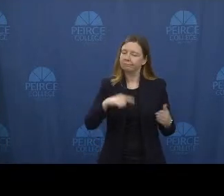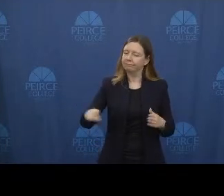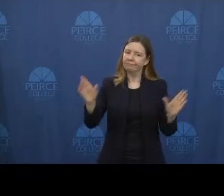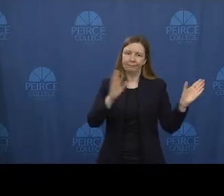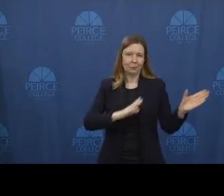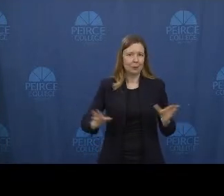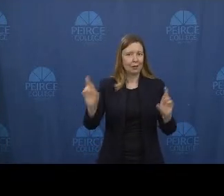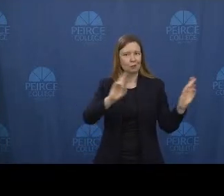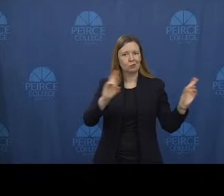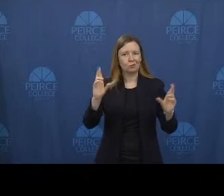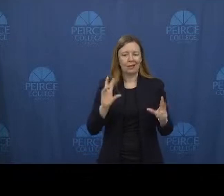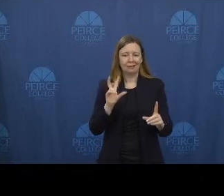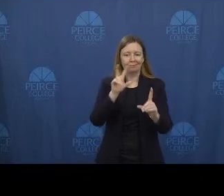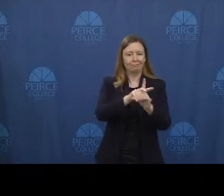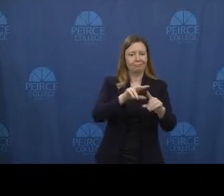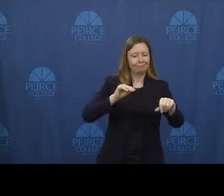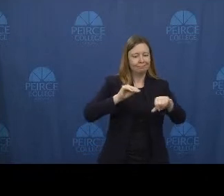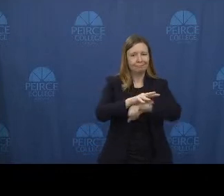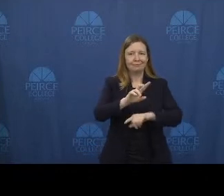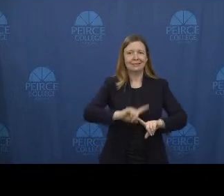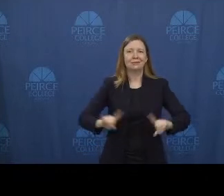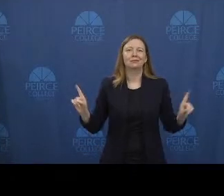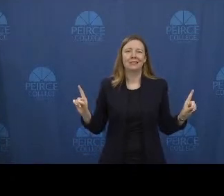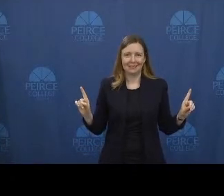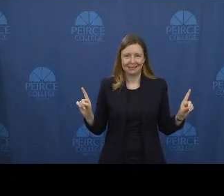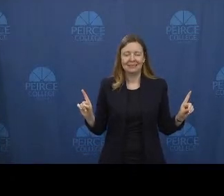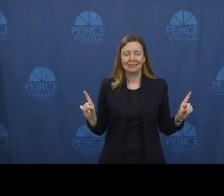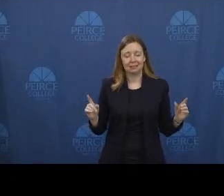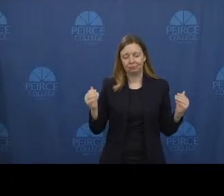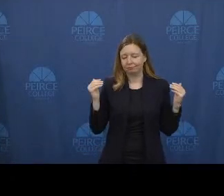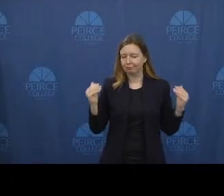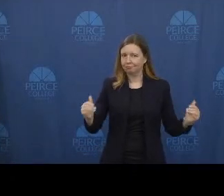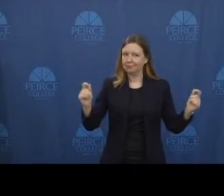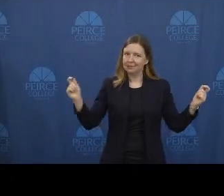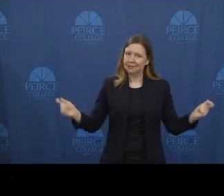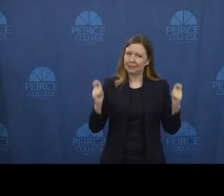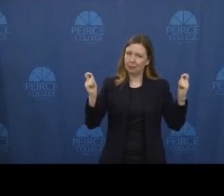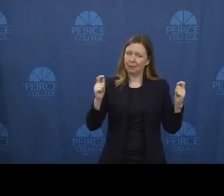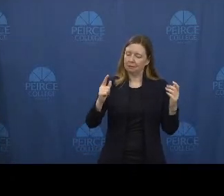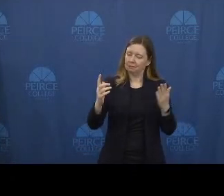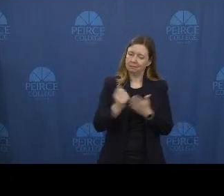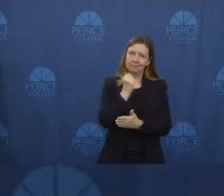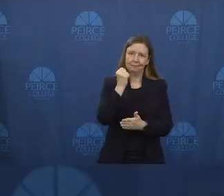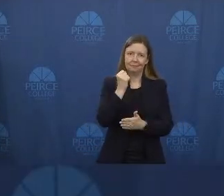out and make a difference. Congratulations again. Go celebrate. You deserved it.